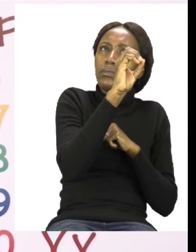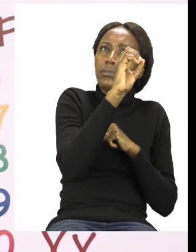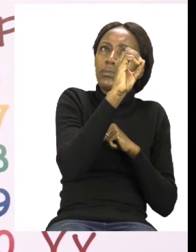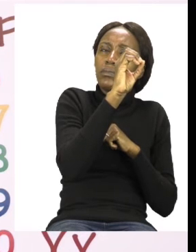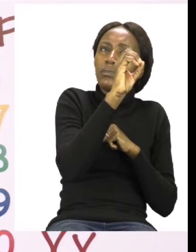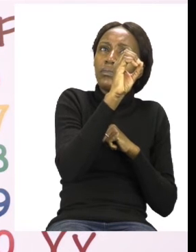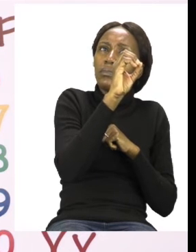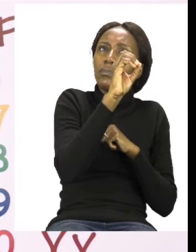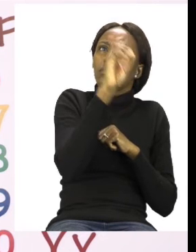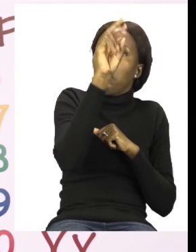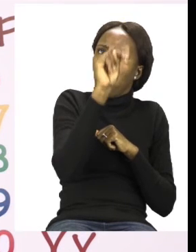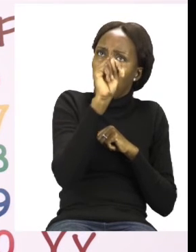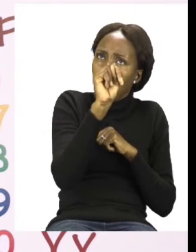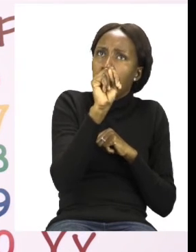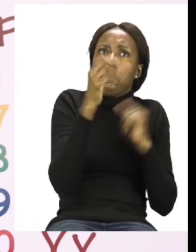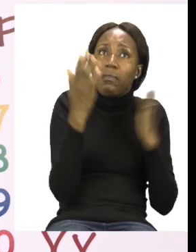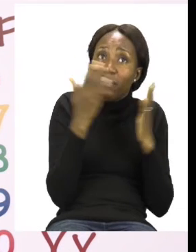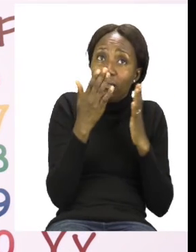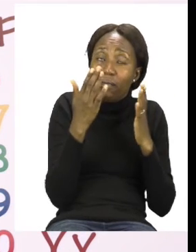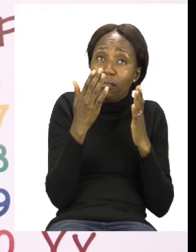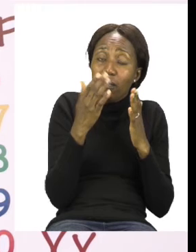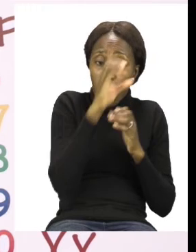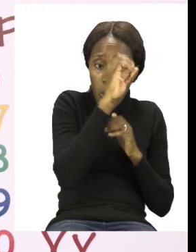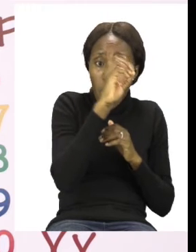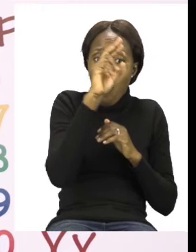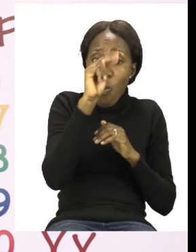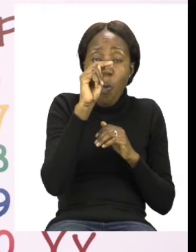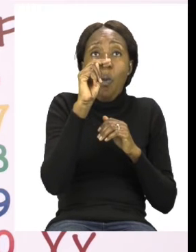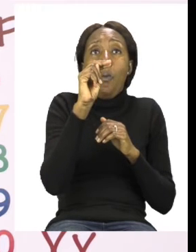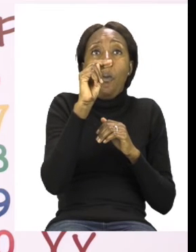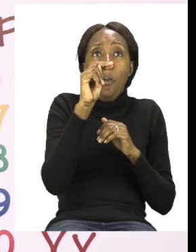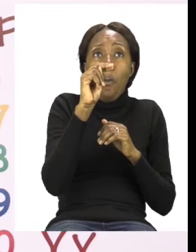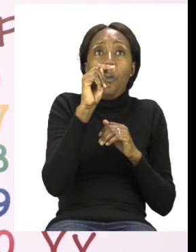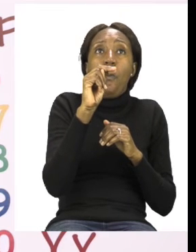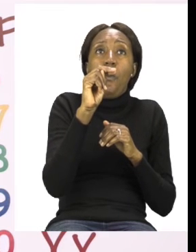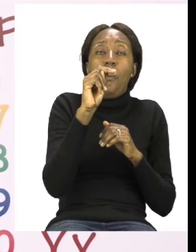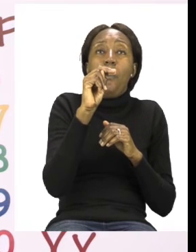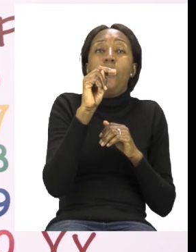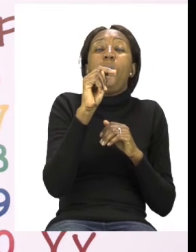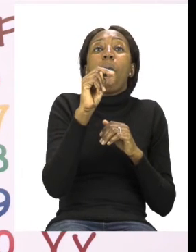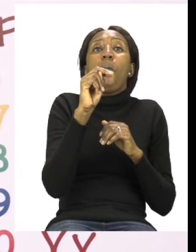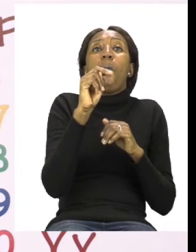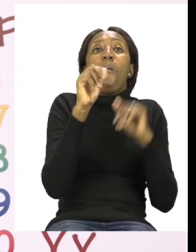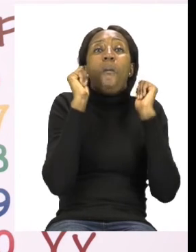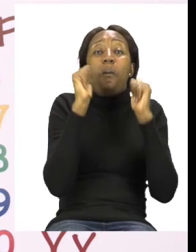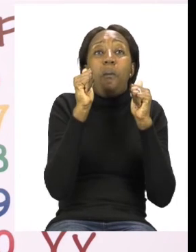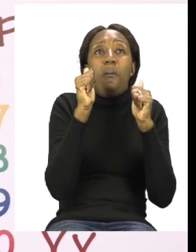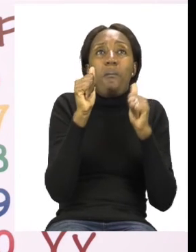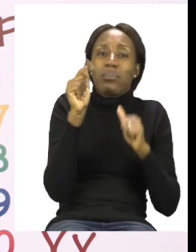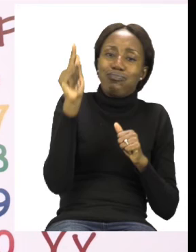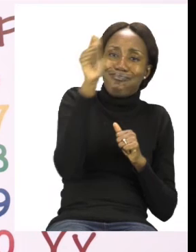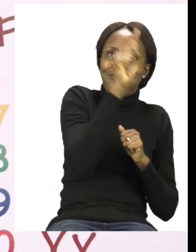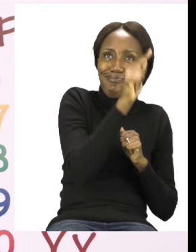n near the o. So I have an o, which is what we're looking for, and a n. So I